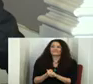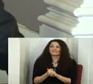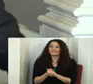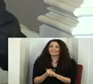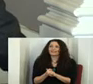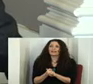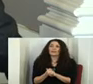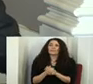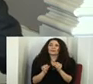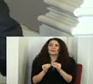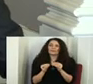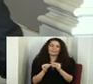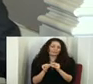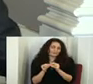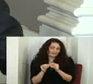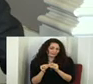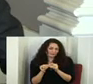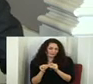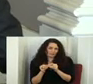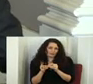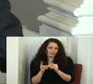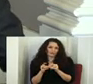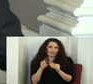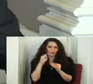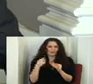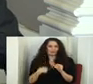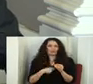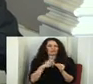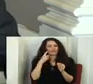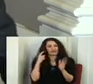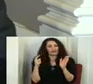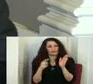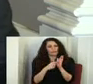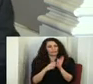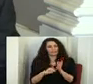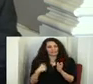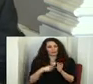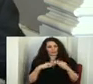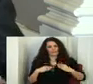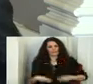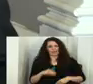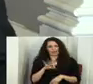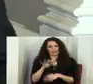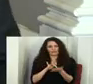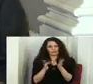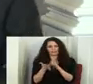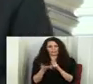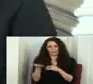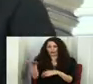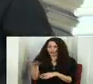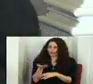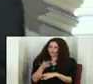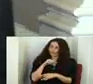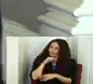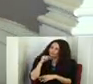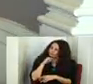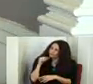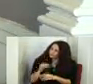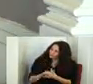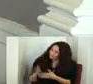But what a wonderful ecumenical witness that we are the body of Christ. So please would you welcome Reverend Brent this morning.